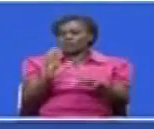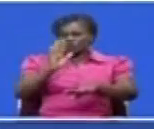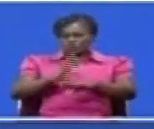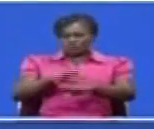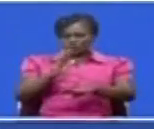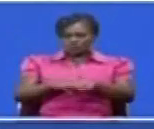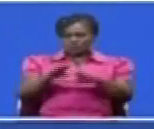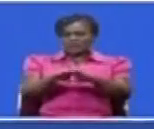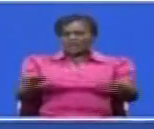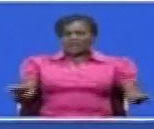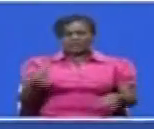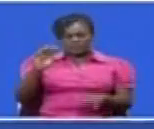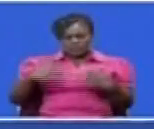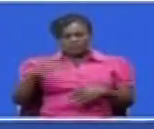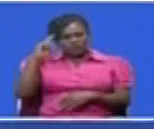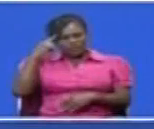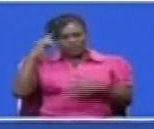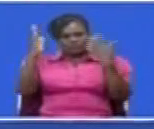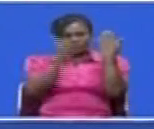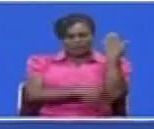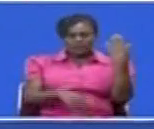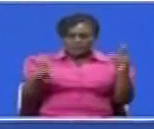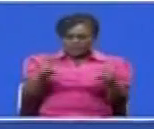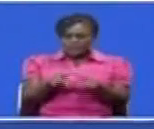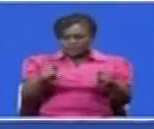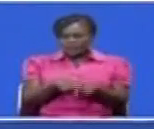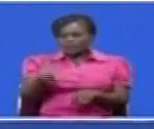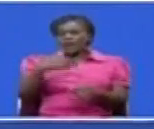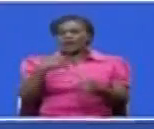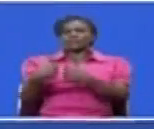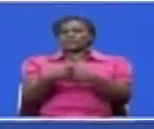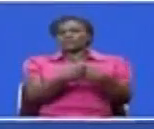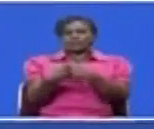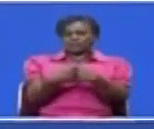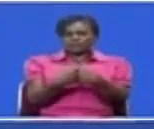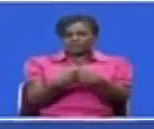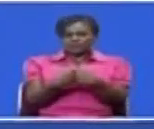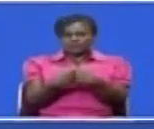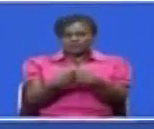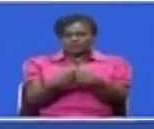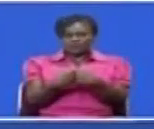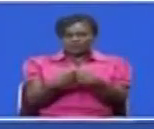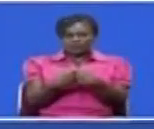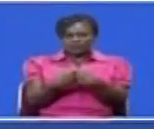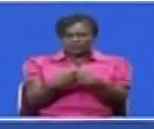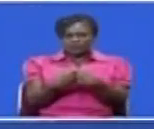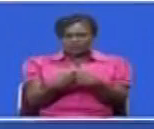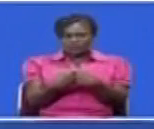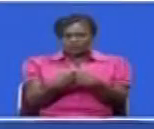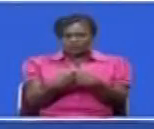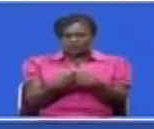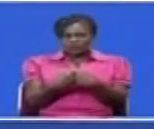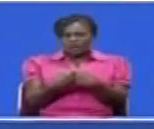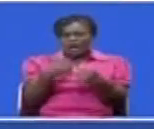long perceived as unproductive. With every milestone, however, comes its challenges. The balls break down. Maybe the ball may have some